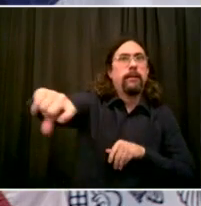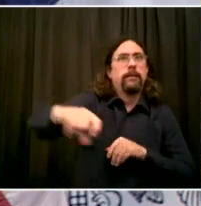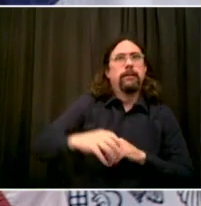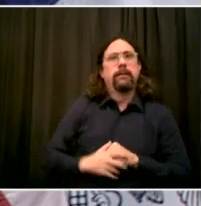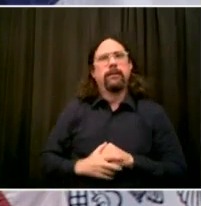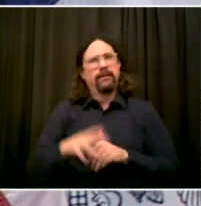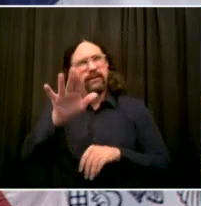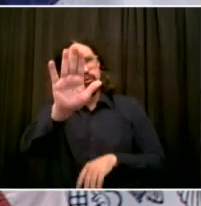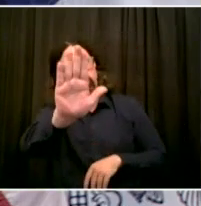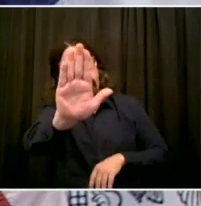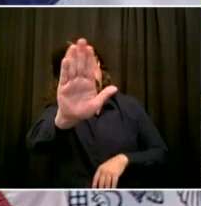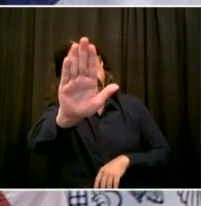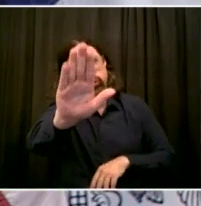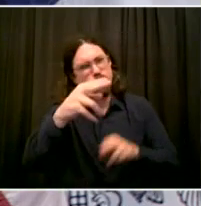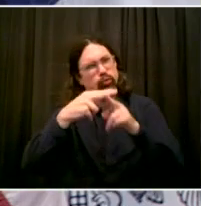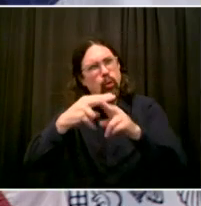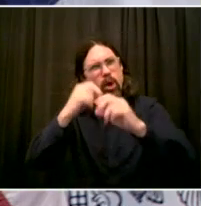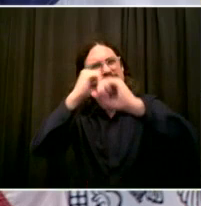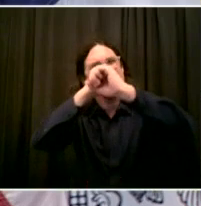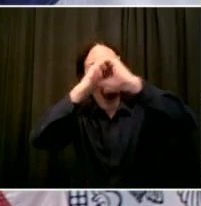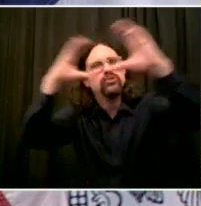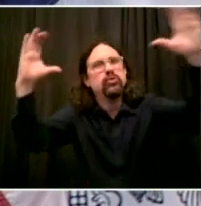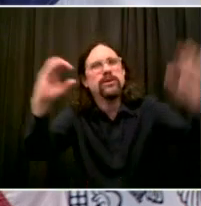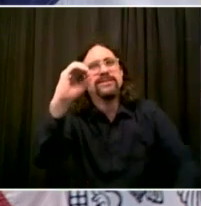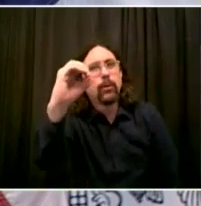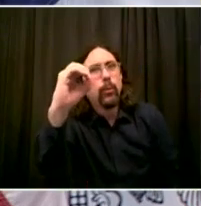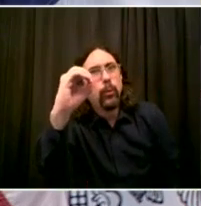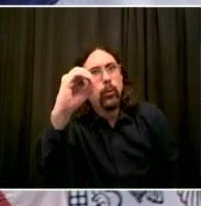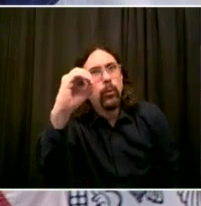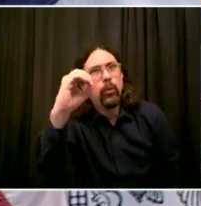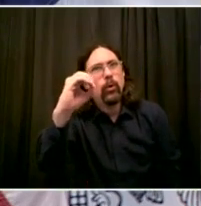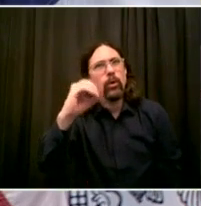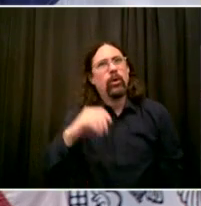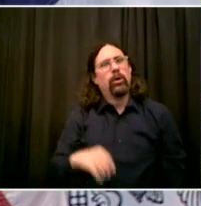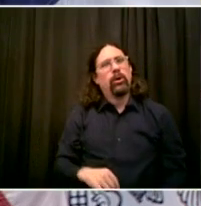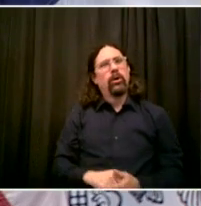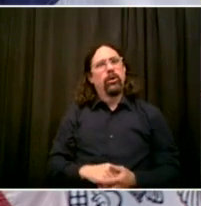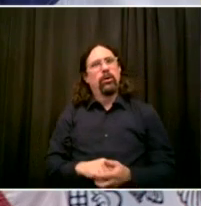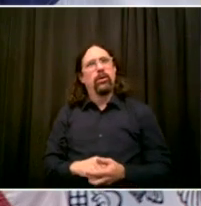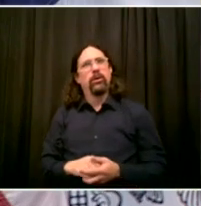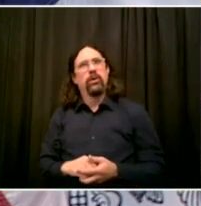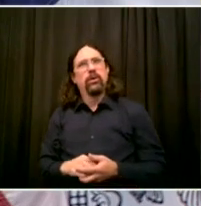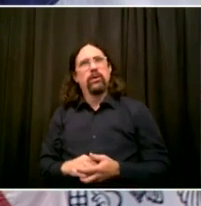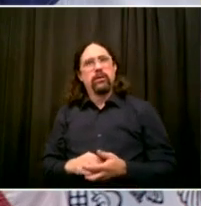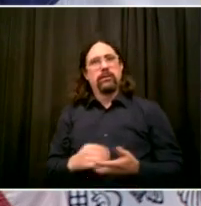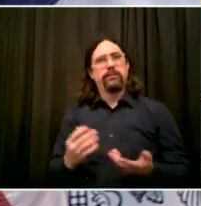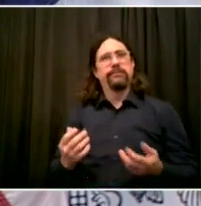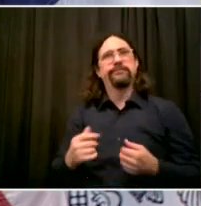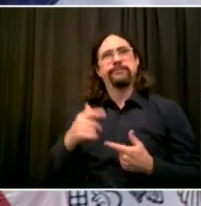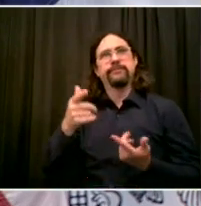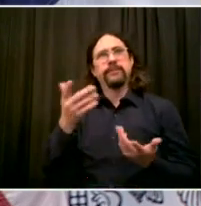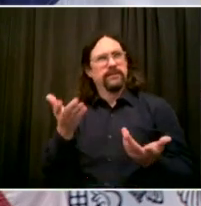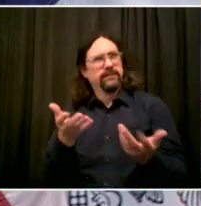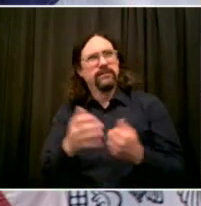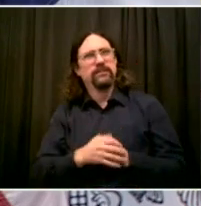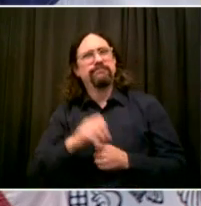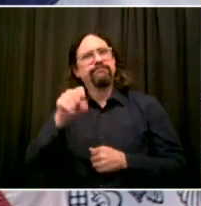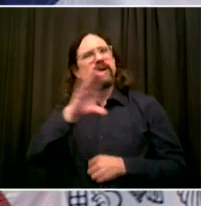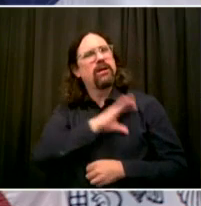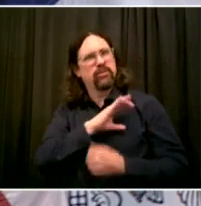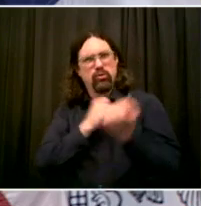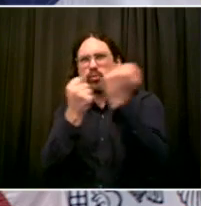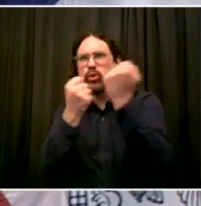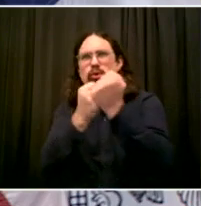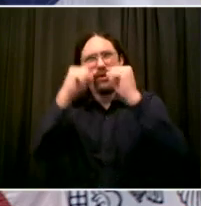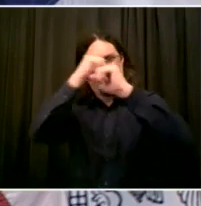doubt for a moment the commitment of the NYPD. And I just see these things differently than some of